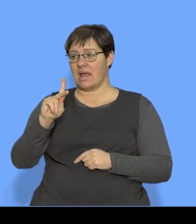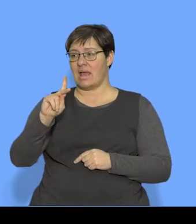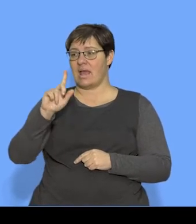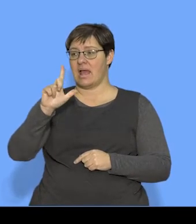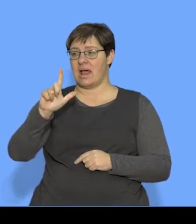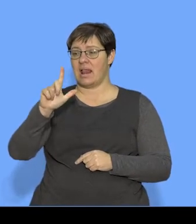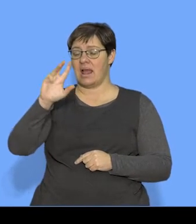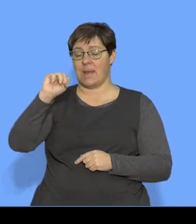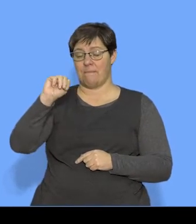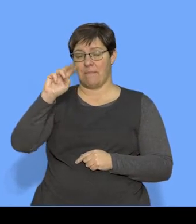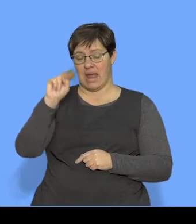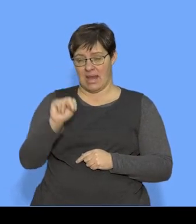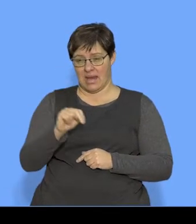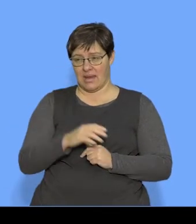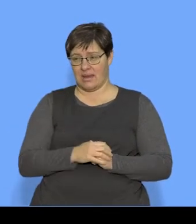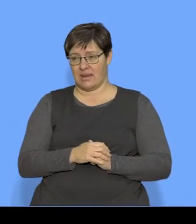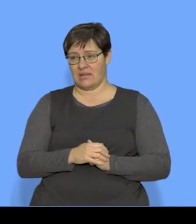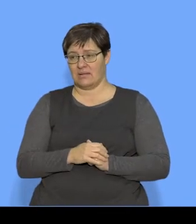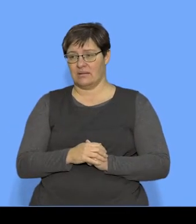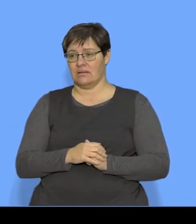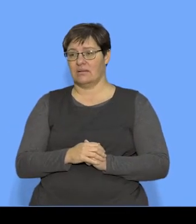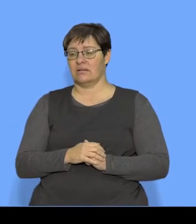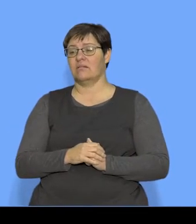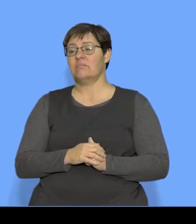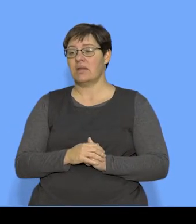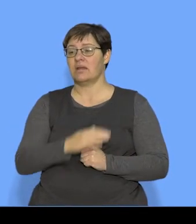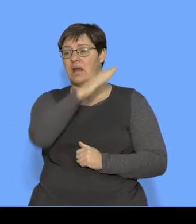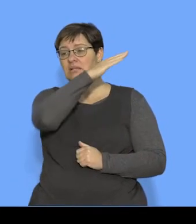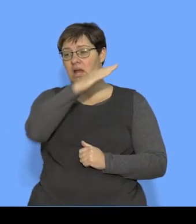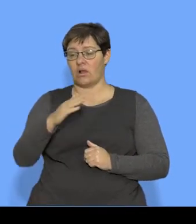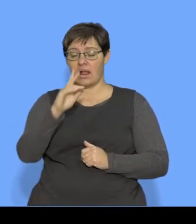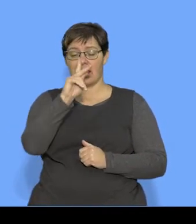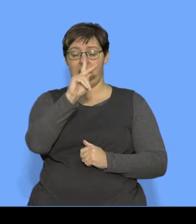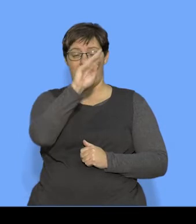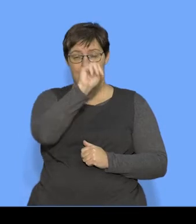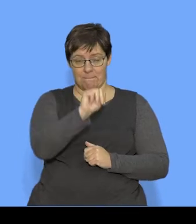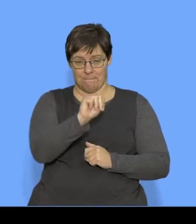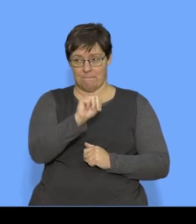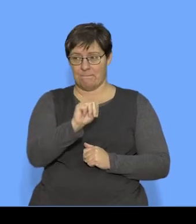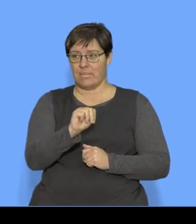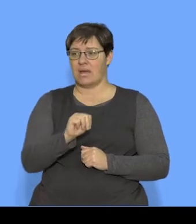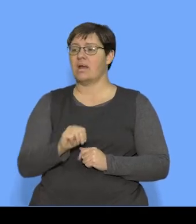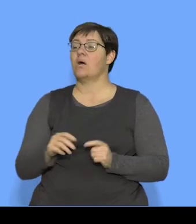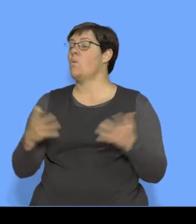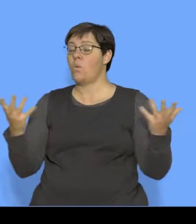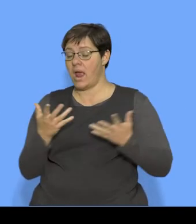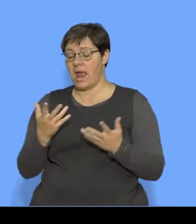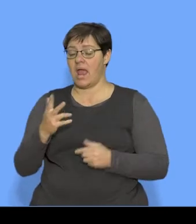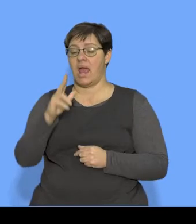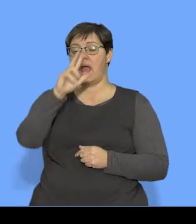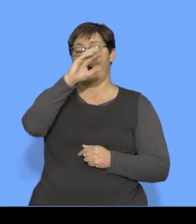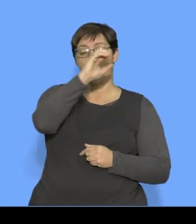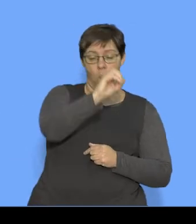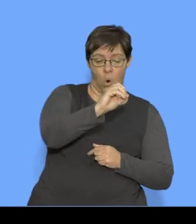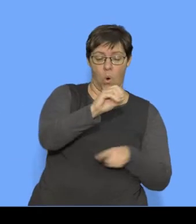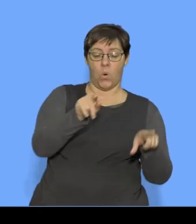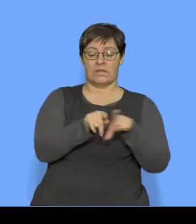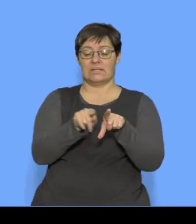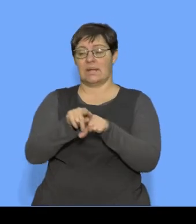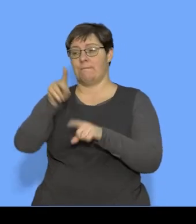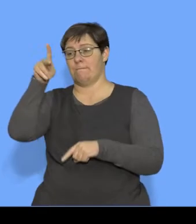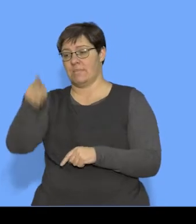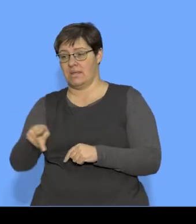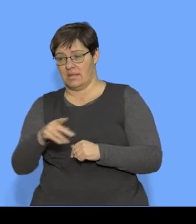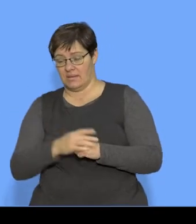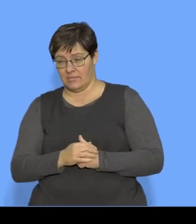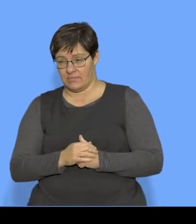KLMN meet diagonal KM respectively in O and P, right? So in